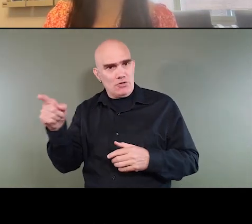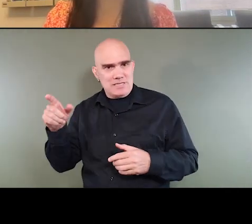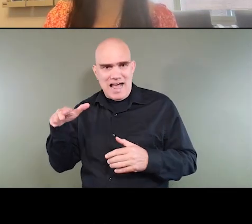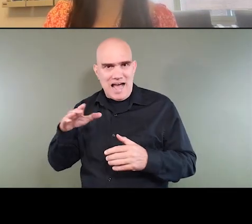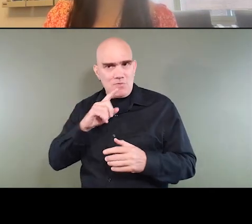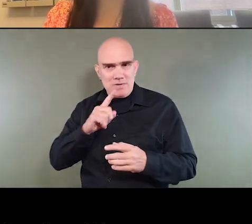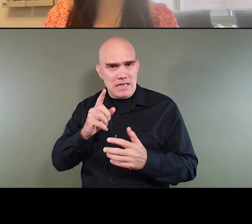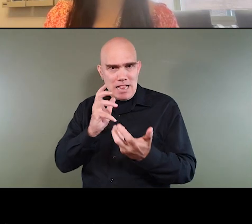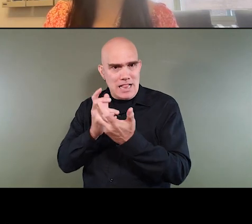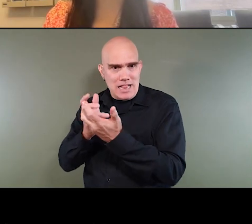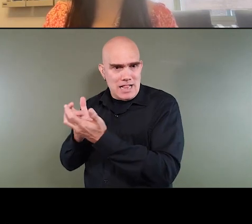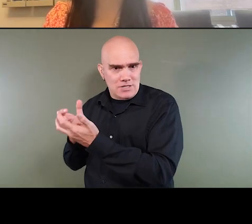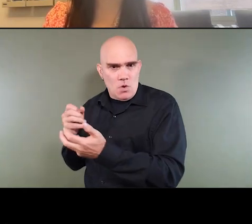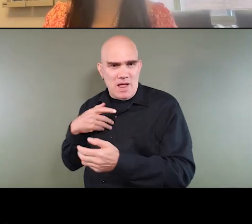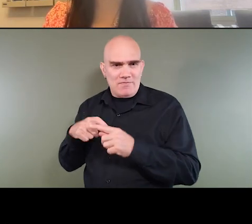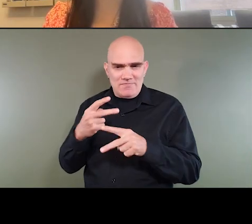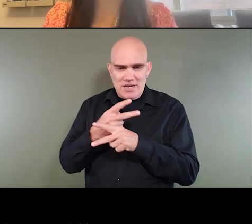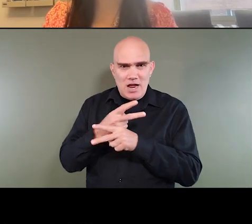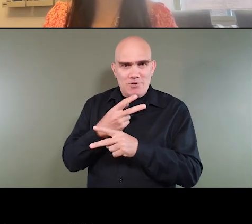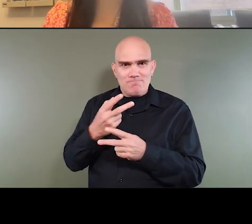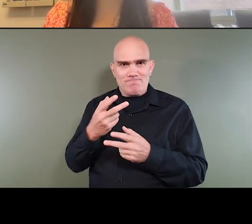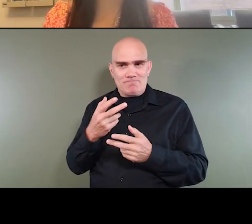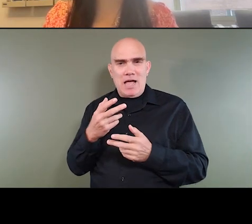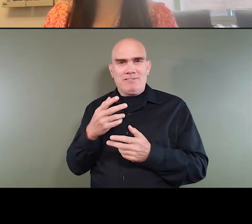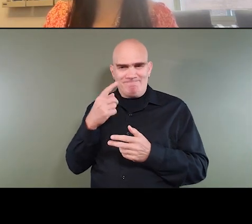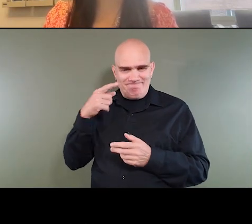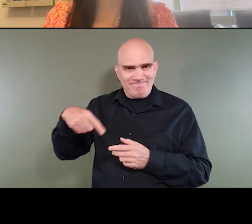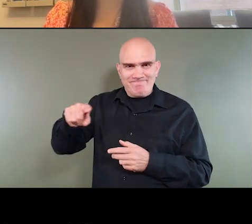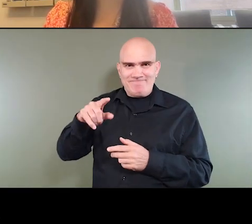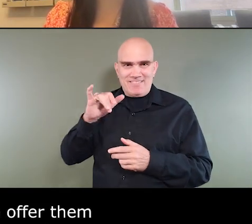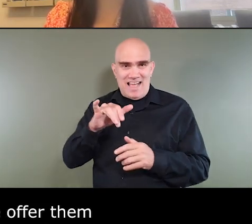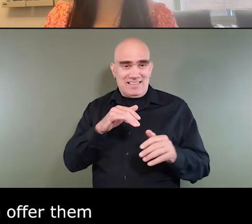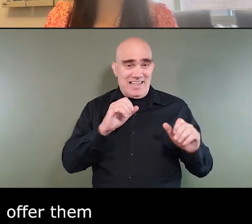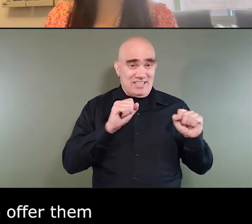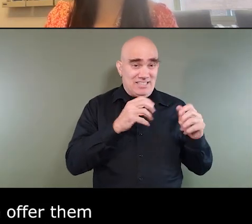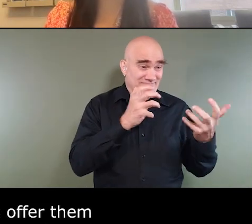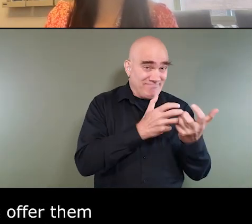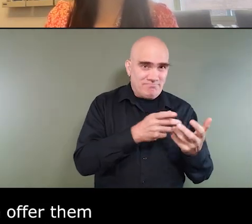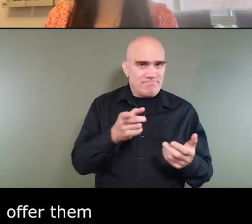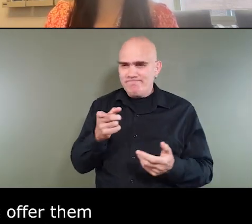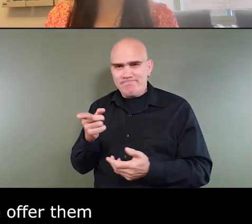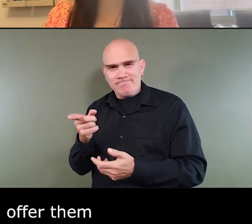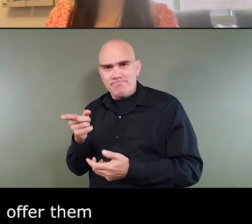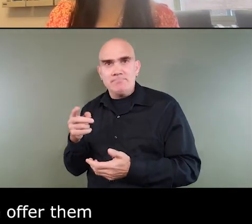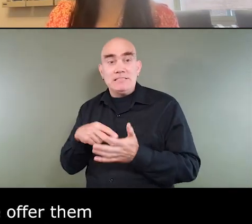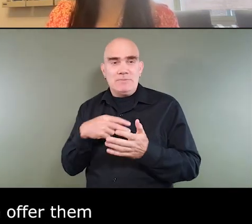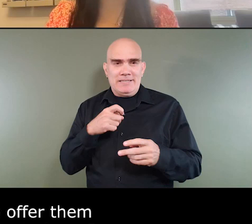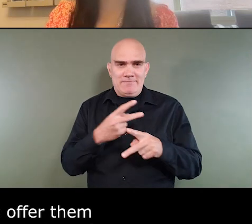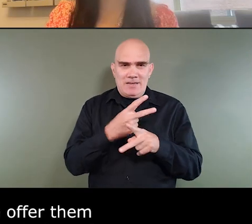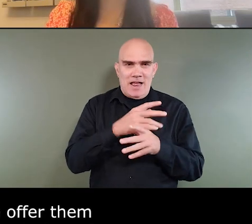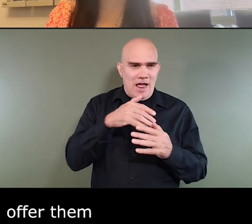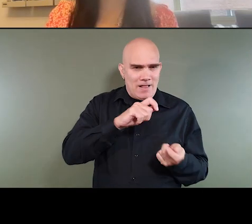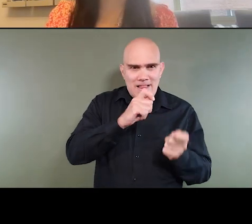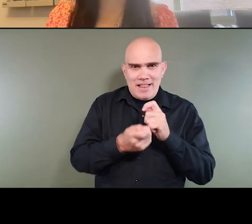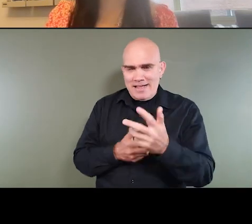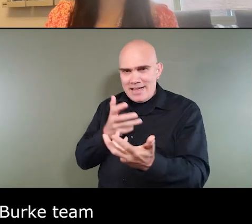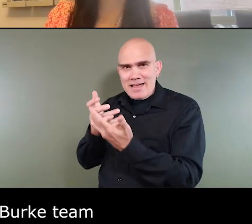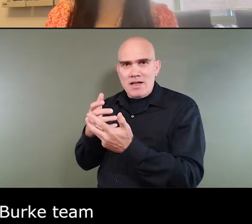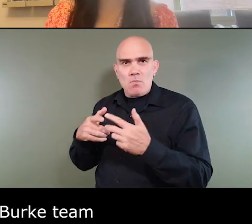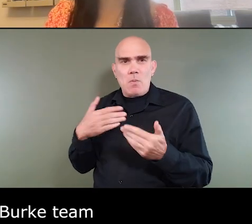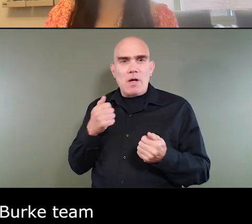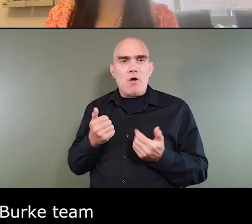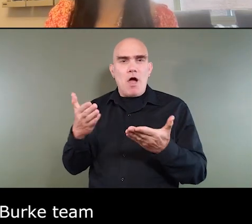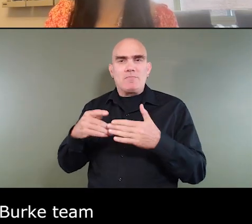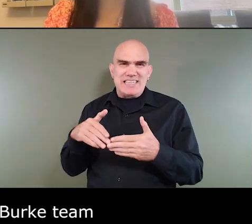right, for those folks for whom this type of exercise is not a good fit, like what could we offer them in the next iteration?